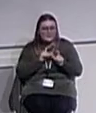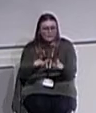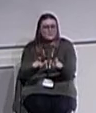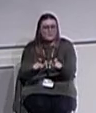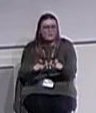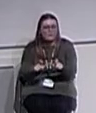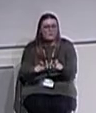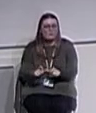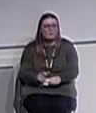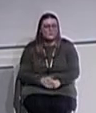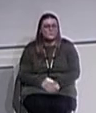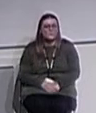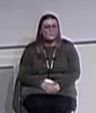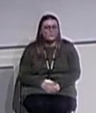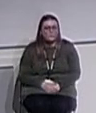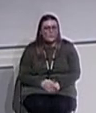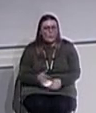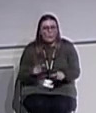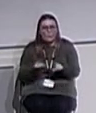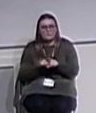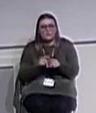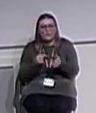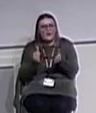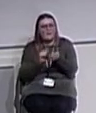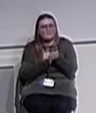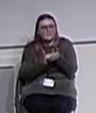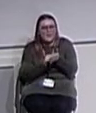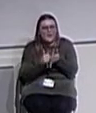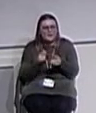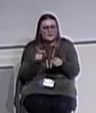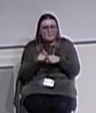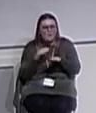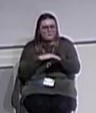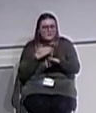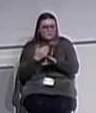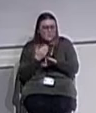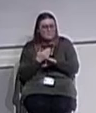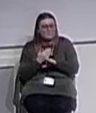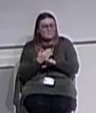you're here, they can advertise those kind of jobs too.